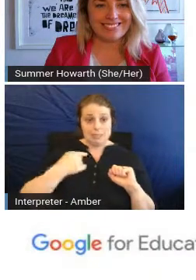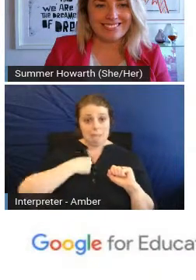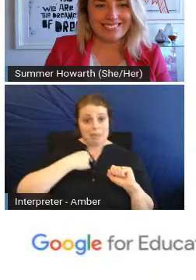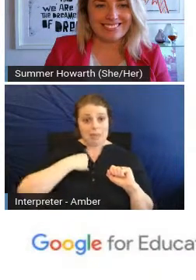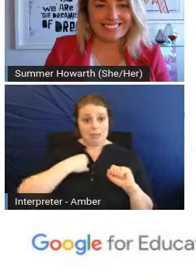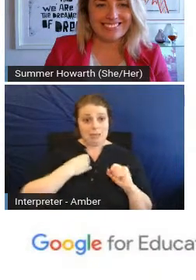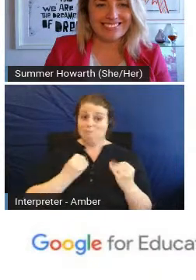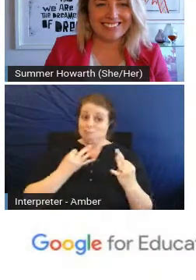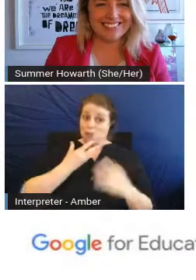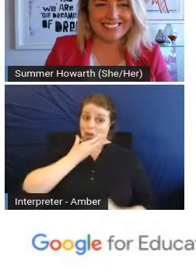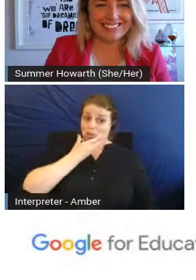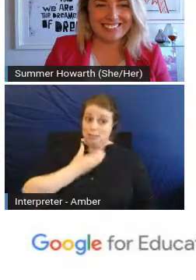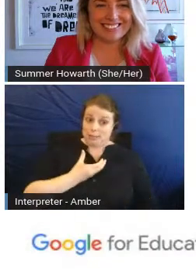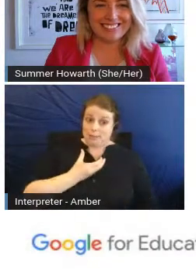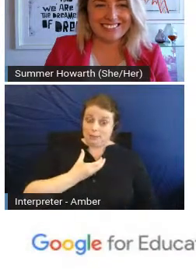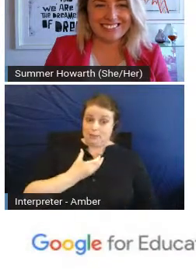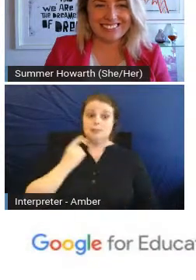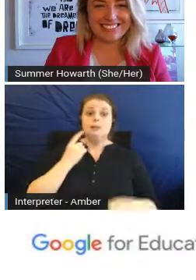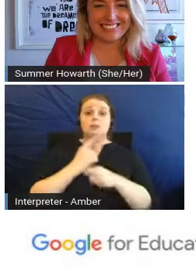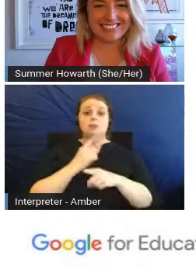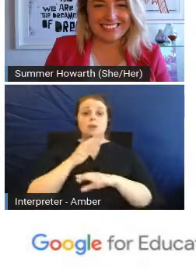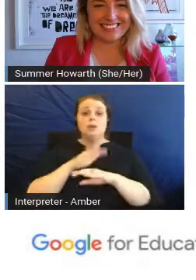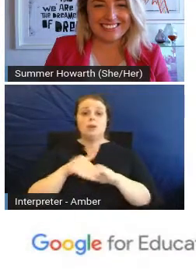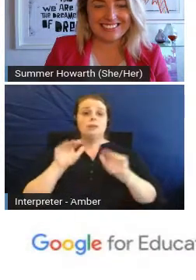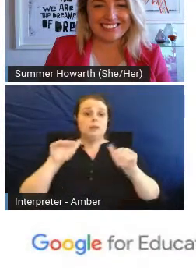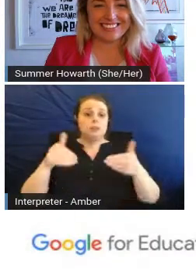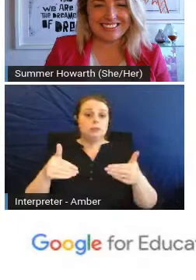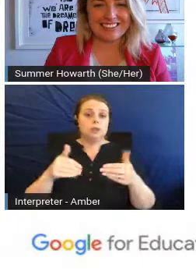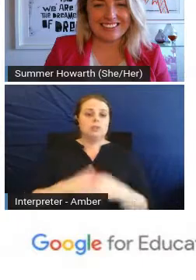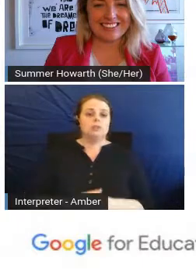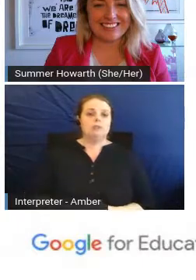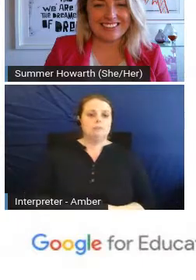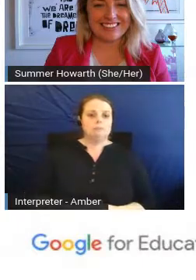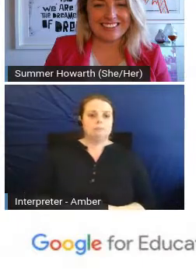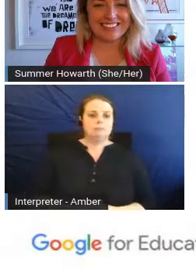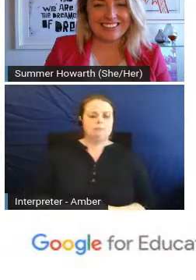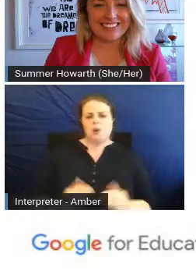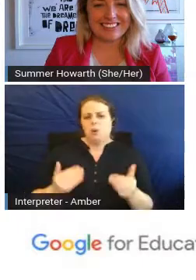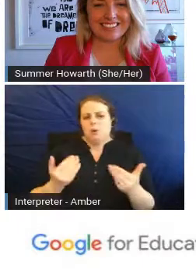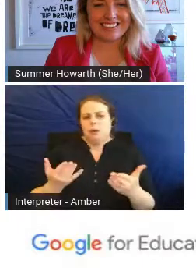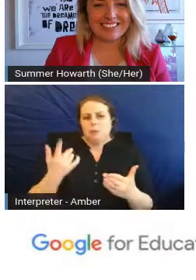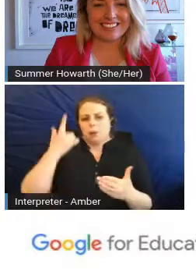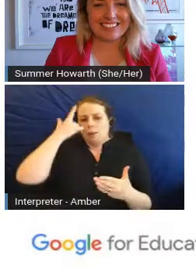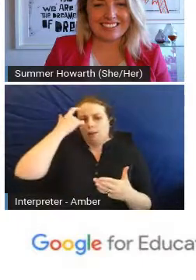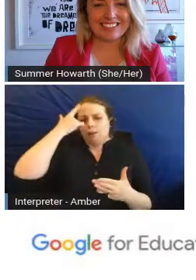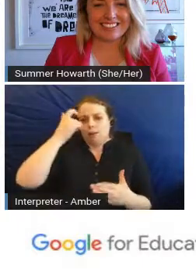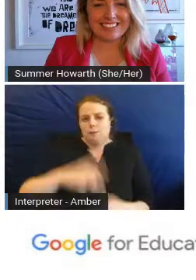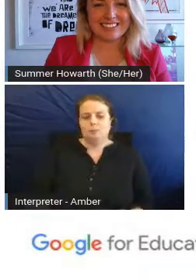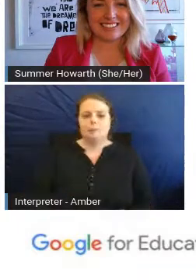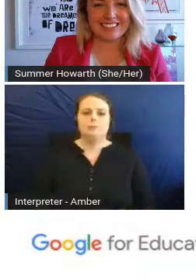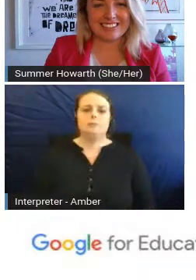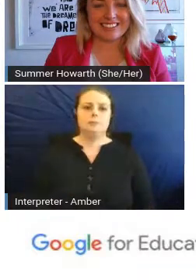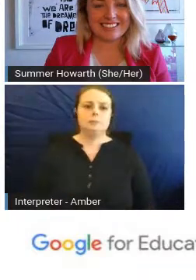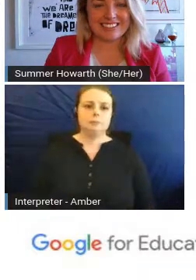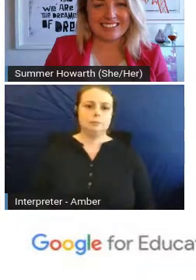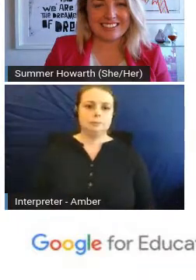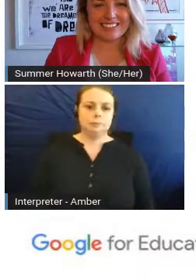talking just about an introduction. So I'll just sort of click on it just to give you a sense for what that looks like.